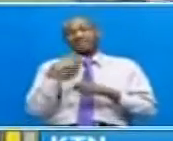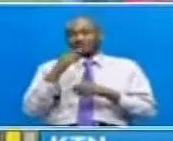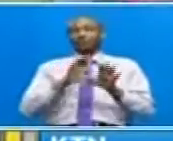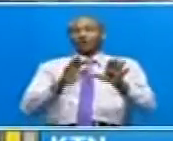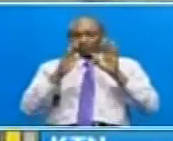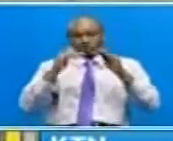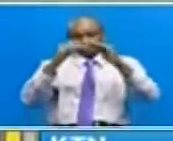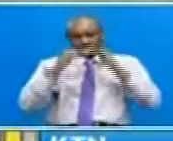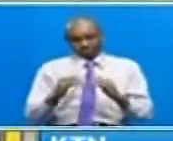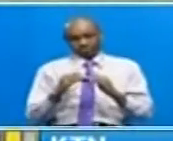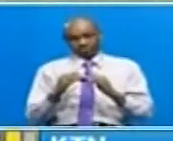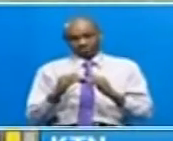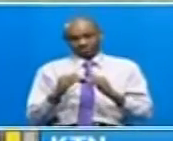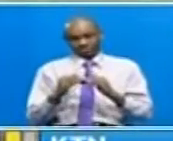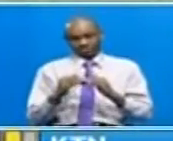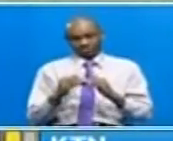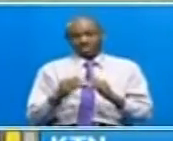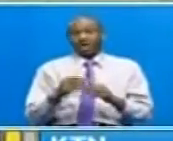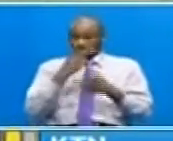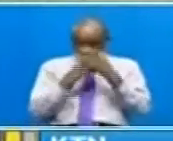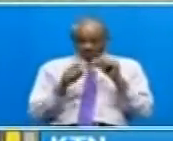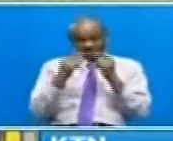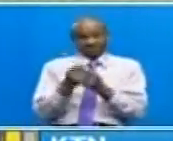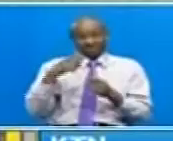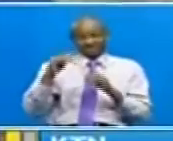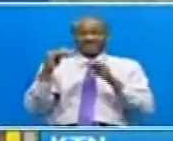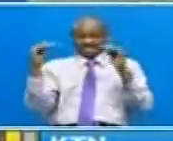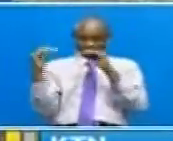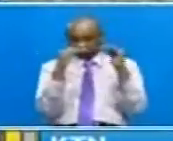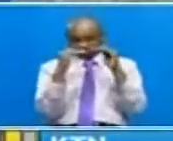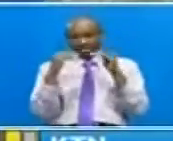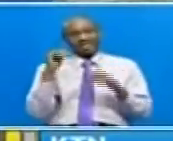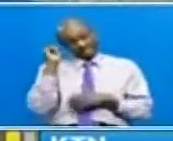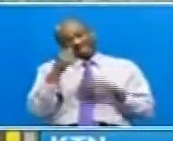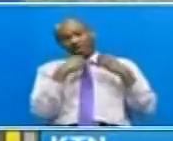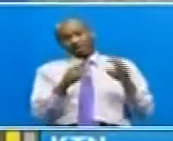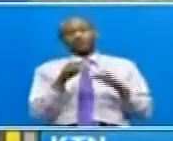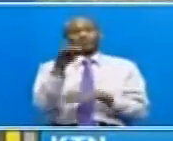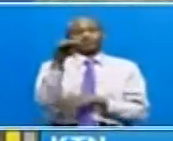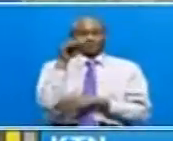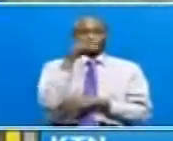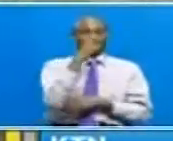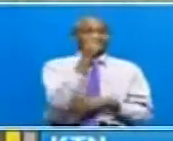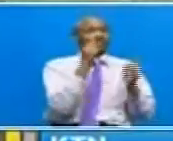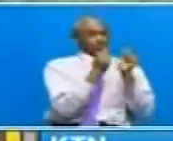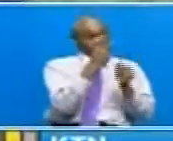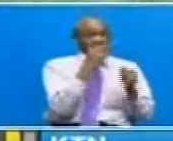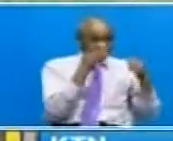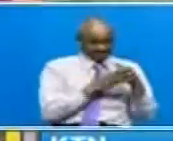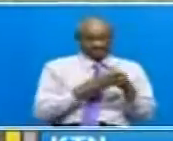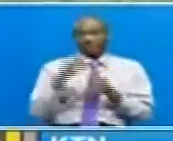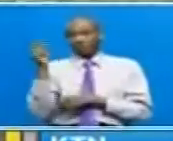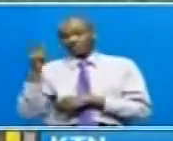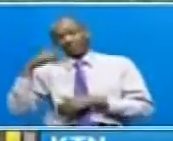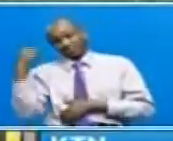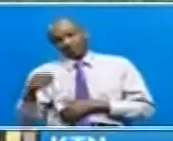Africa Division 1A Cup. Both teams are on a level playing ground, with Kenya having lost to Zimbabwe 20-28, while Tunisia lost to